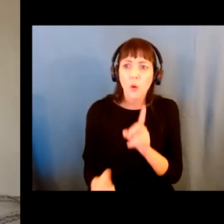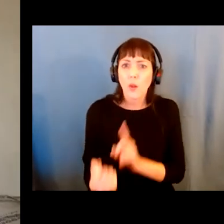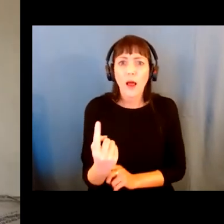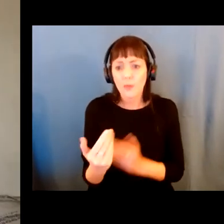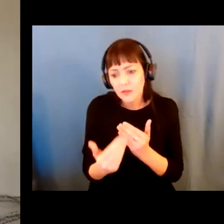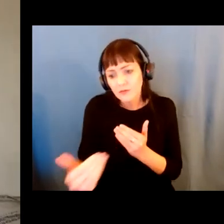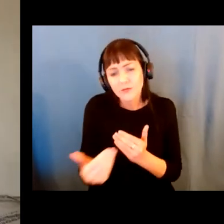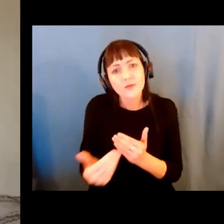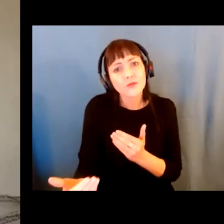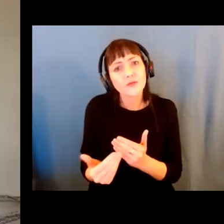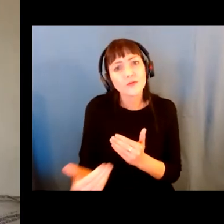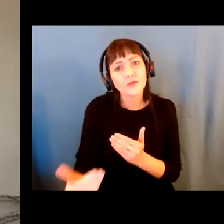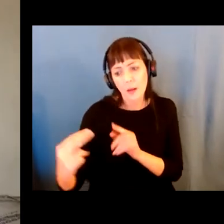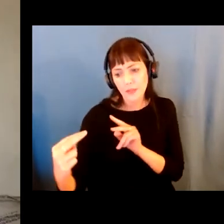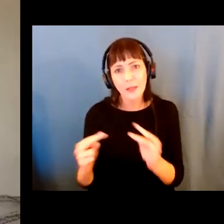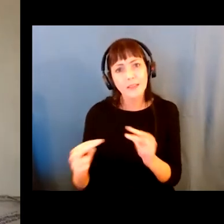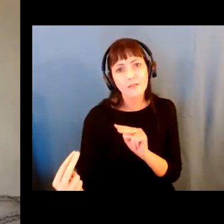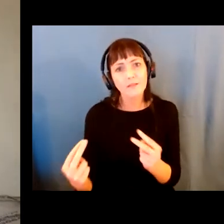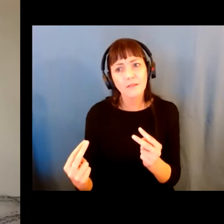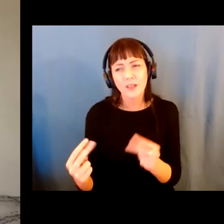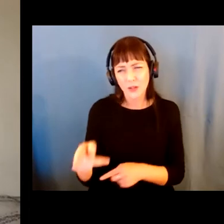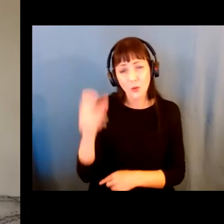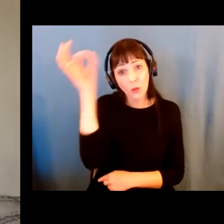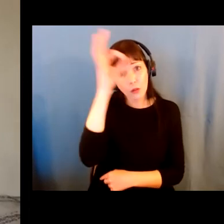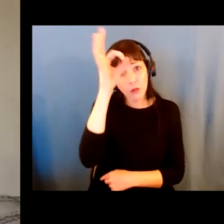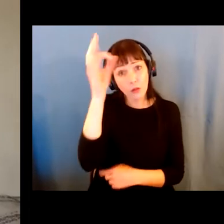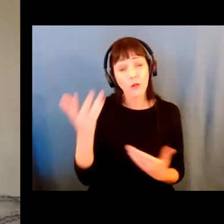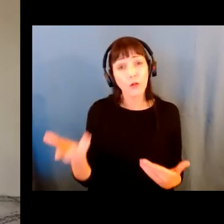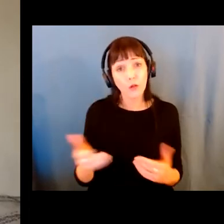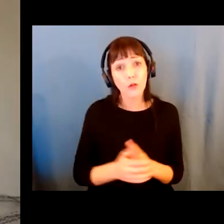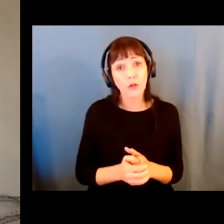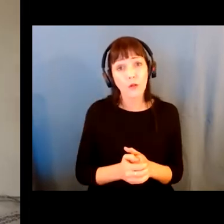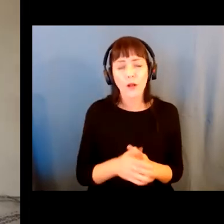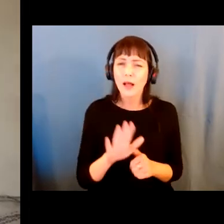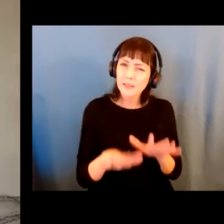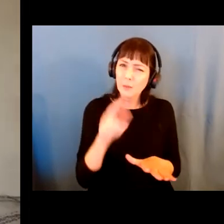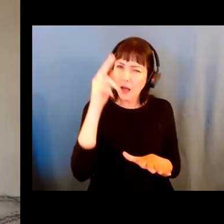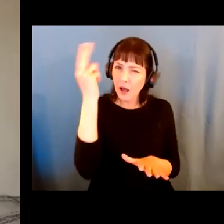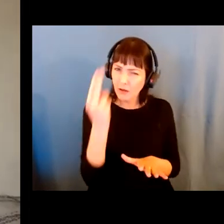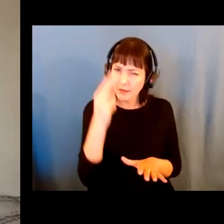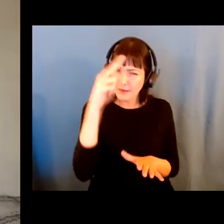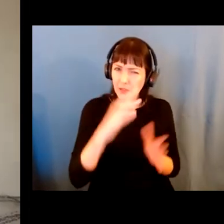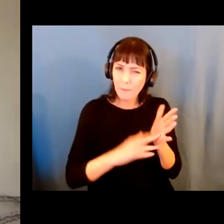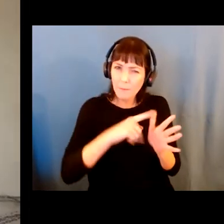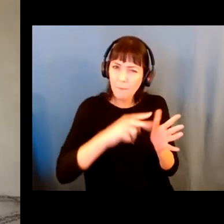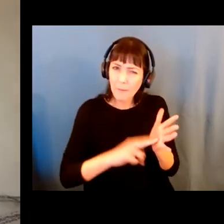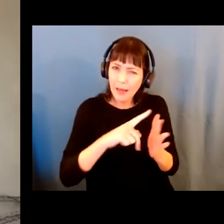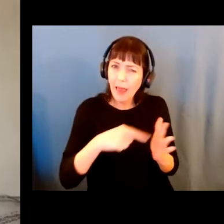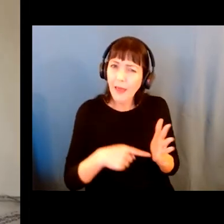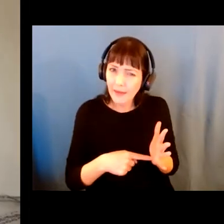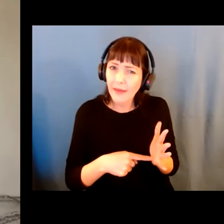witnessing? You don't. You've got no idea. You know, this is the same thing when you know, Manet disrupted